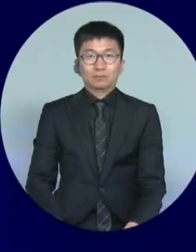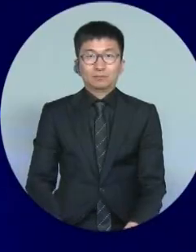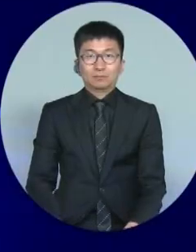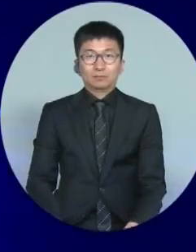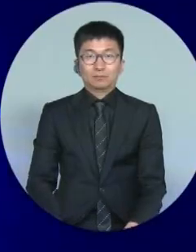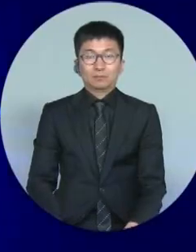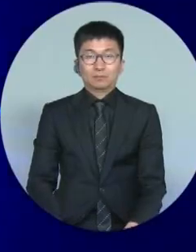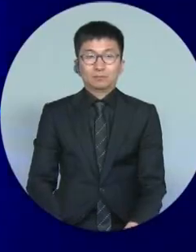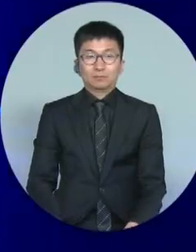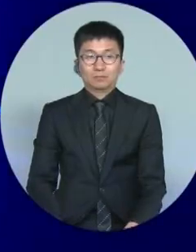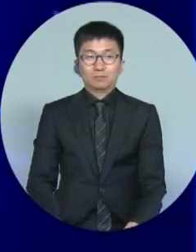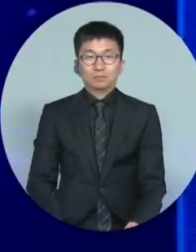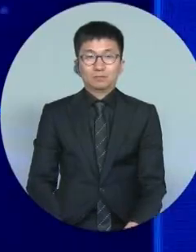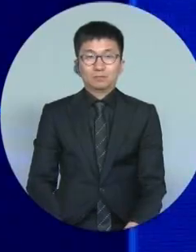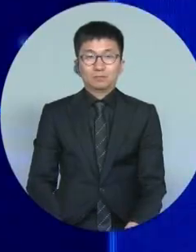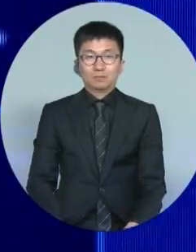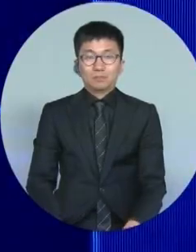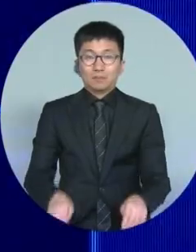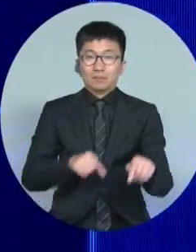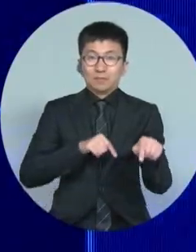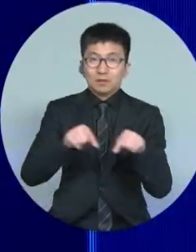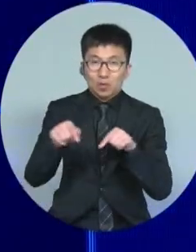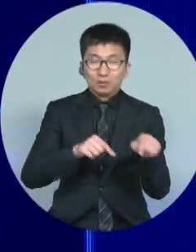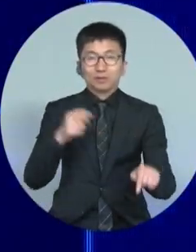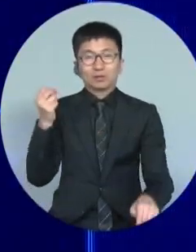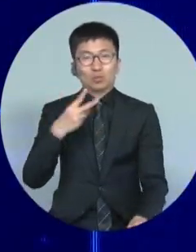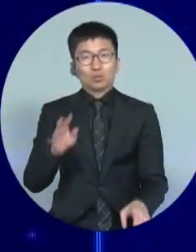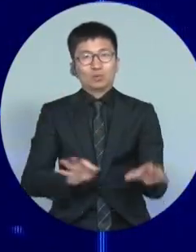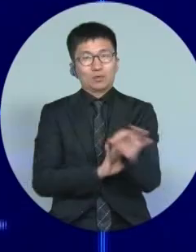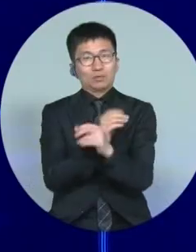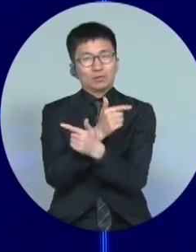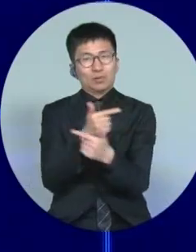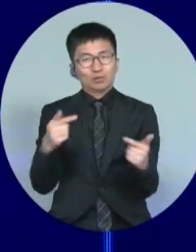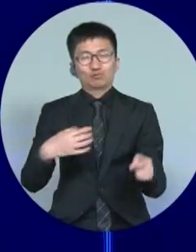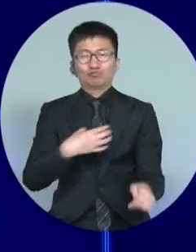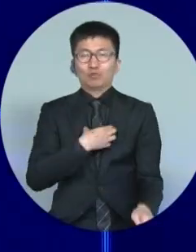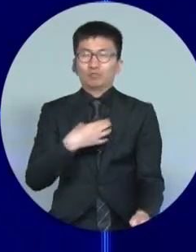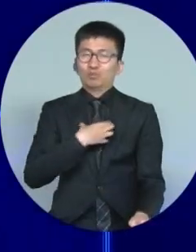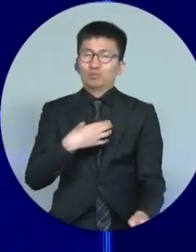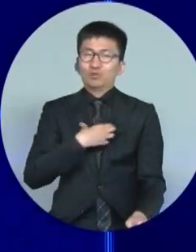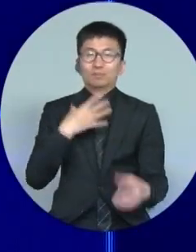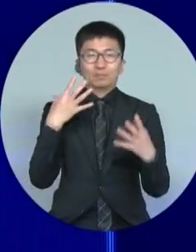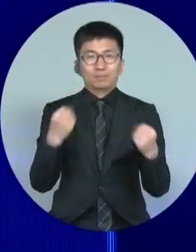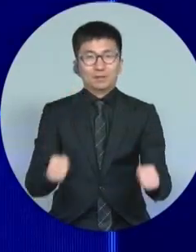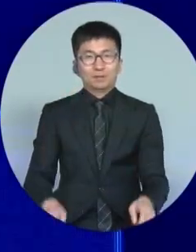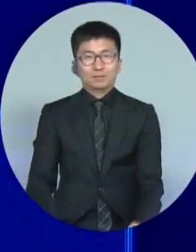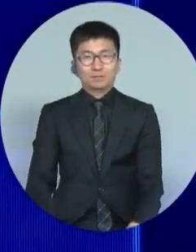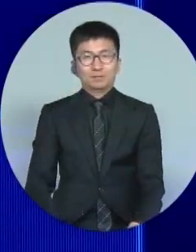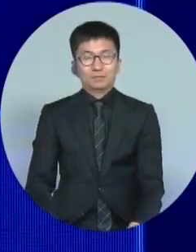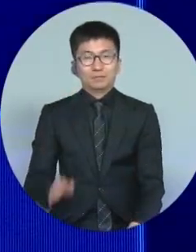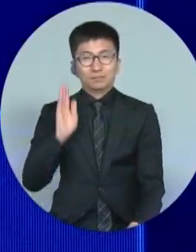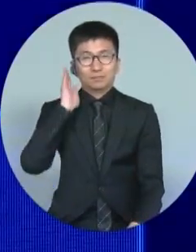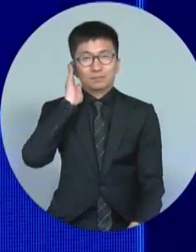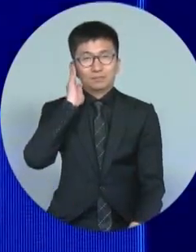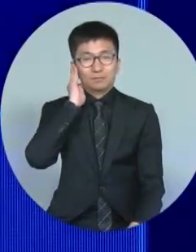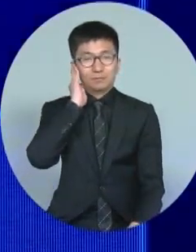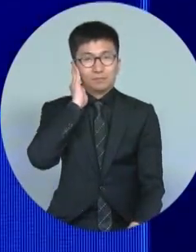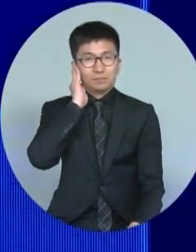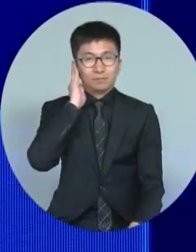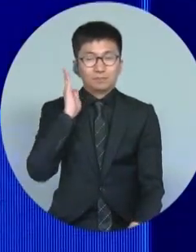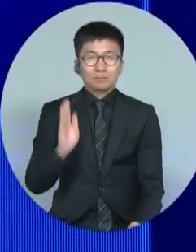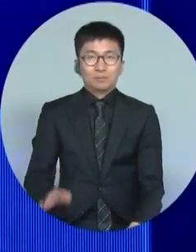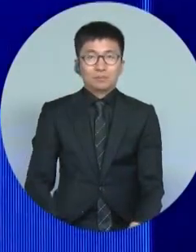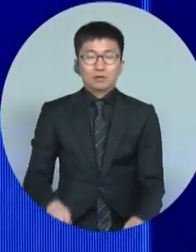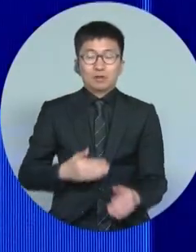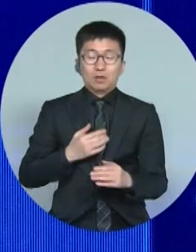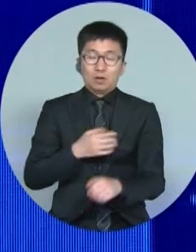and economically because the inequalities are growing. The insecurity is growing. The